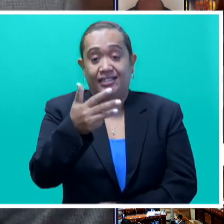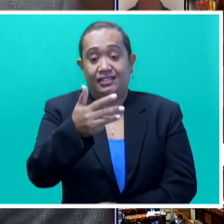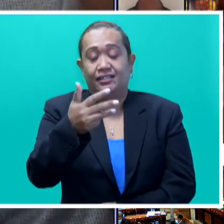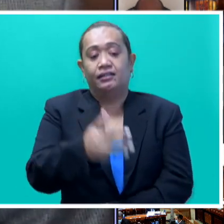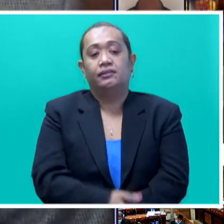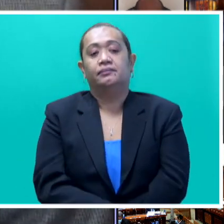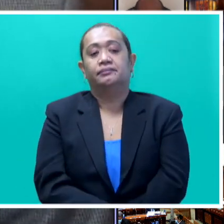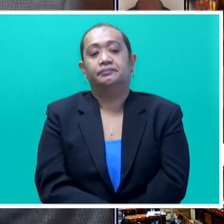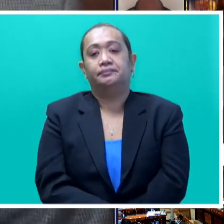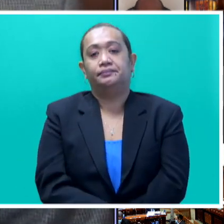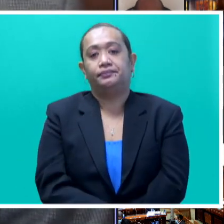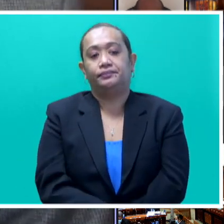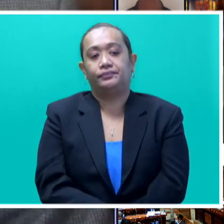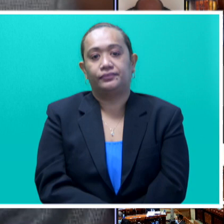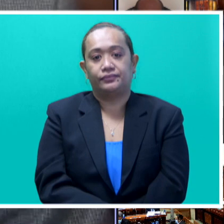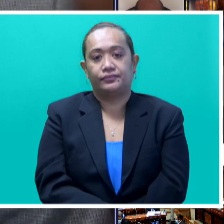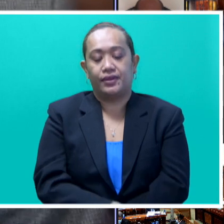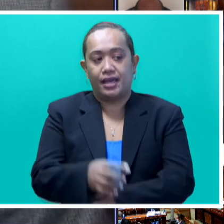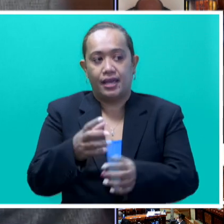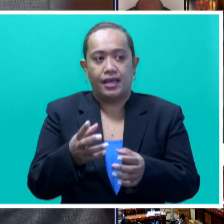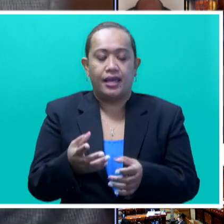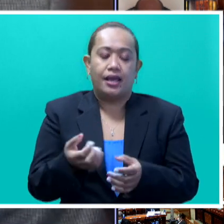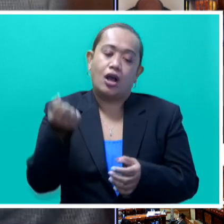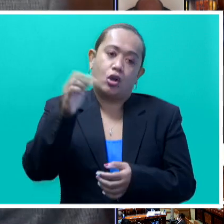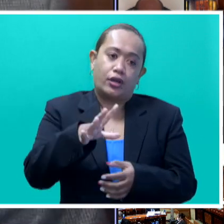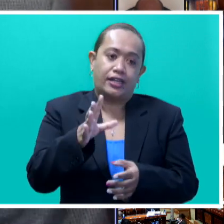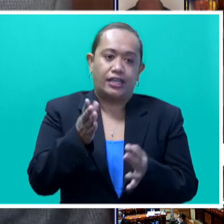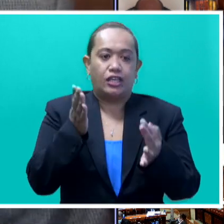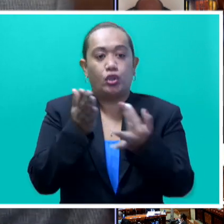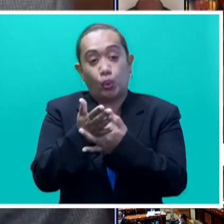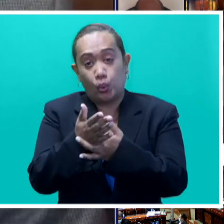The survey was conducted in both the formal and informal sector.